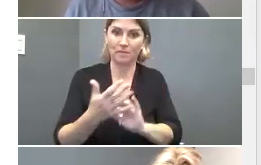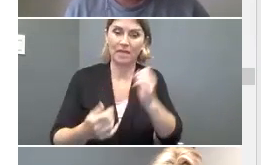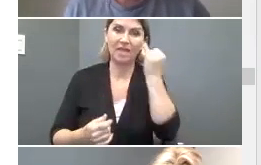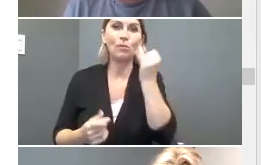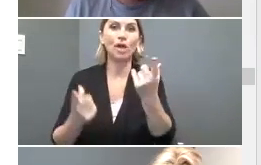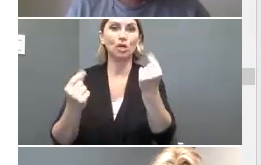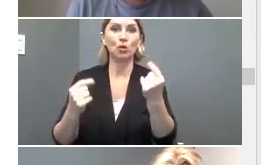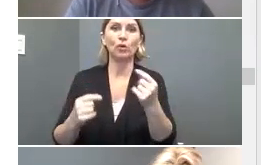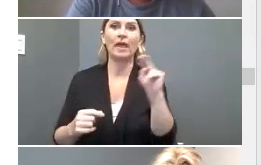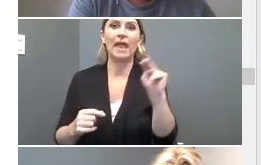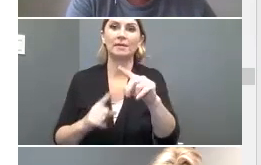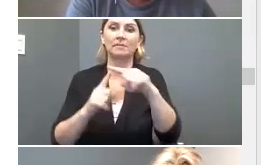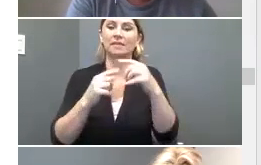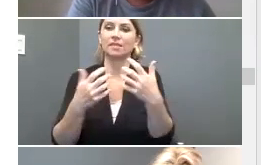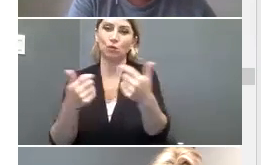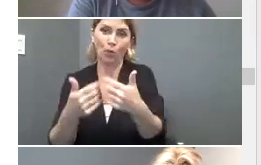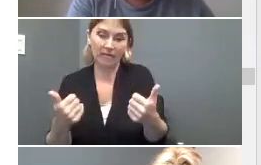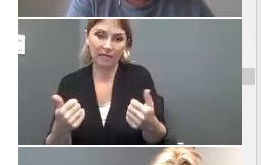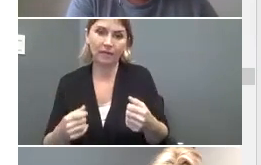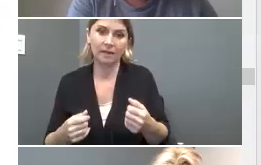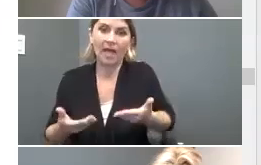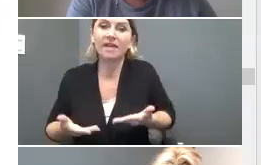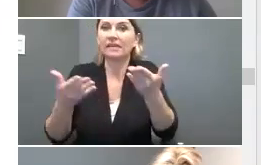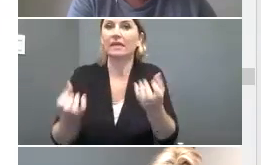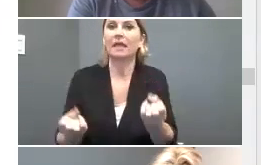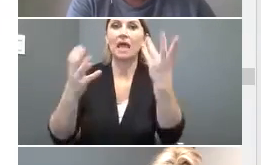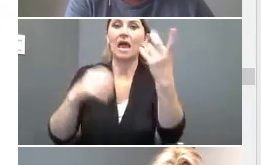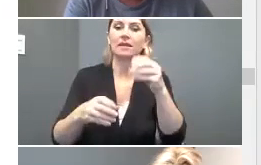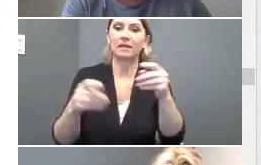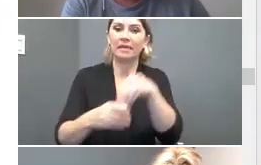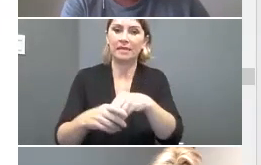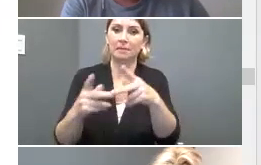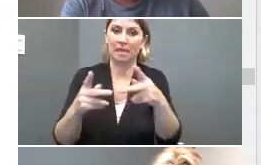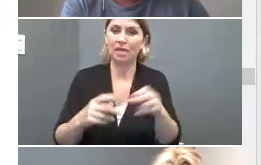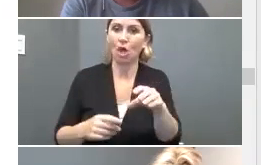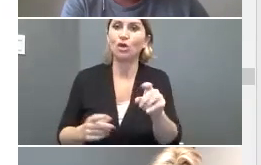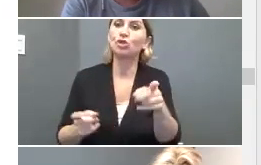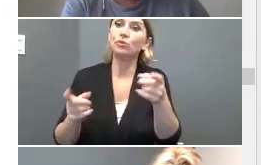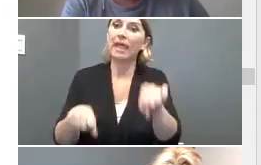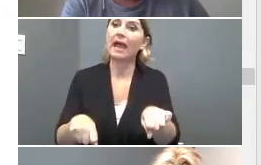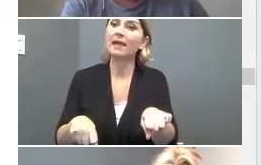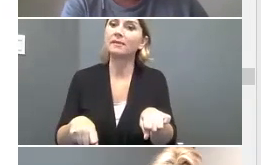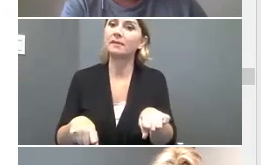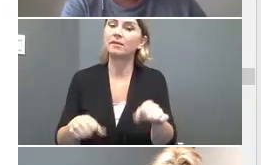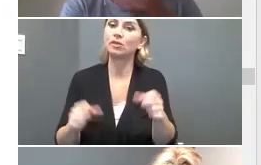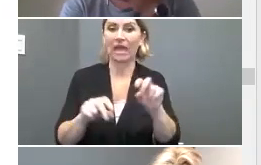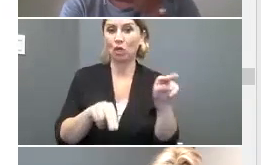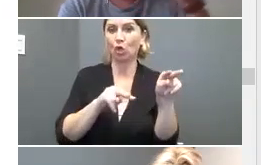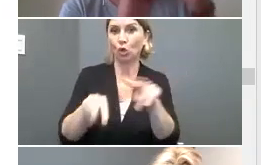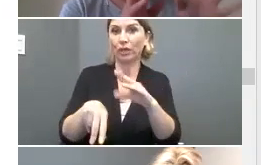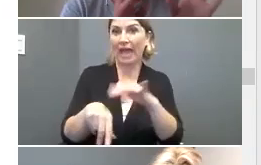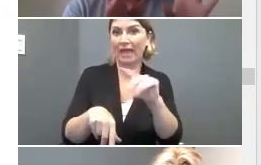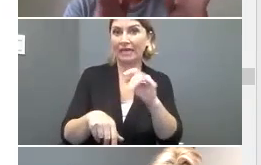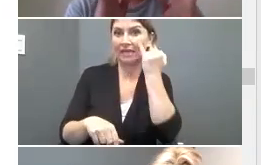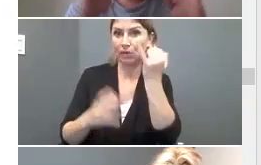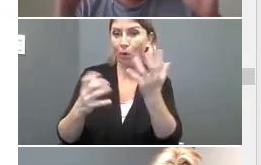in-place merging, God knows I have wasted a lot of time on in-place merging, but you can just look at it if you want. But in general,